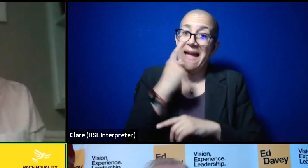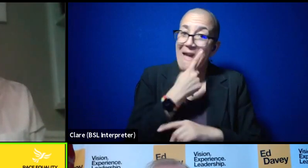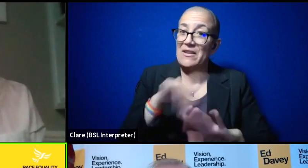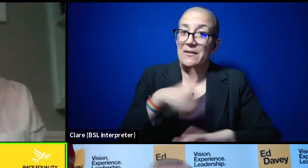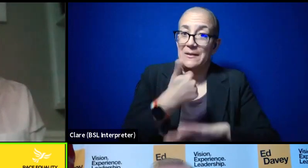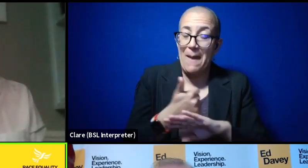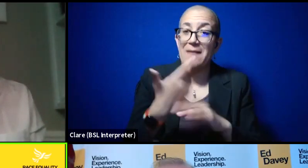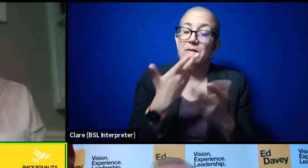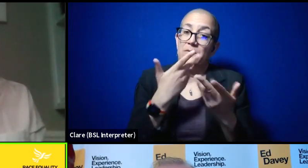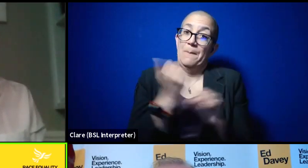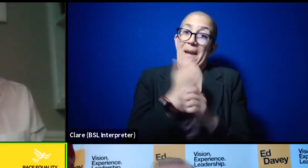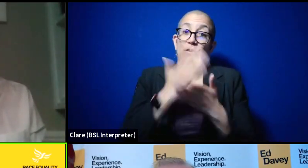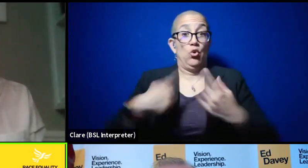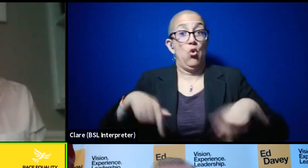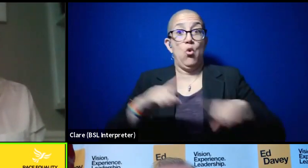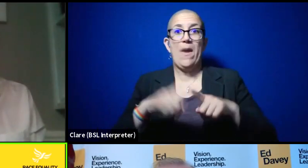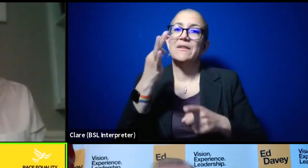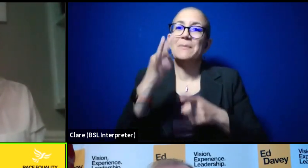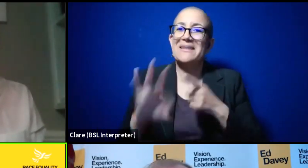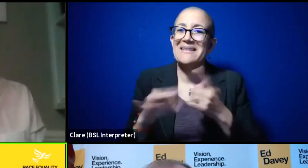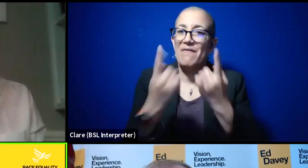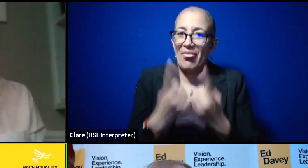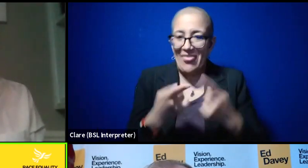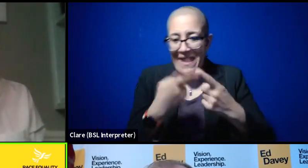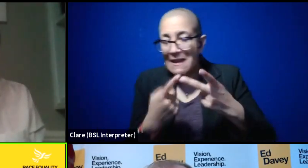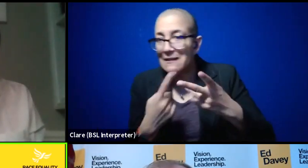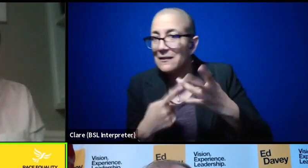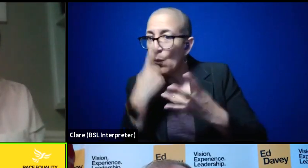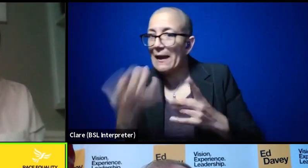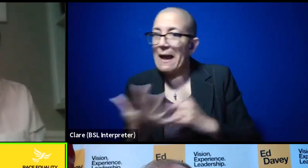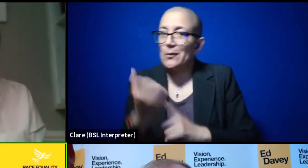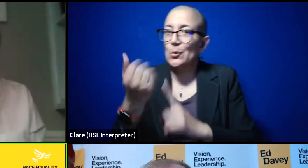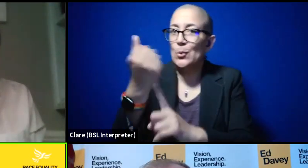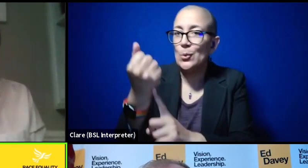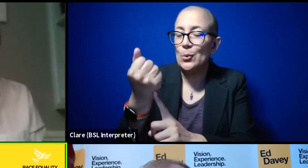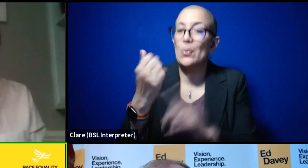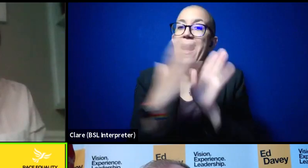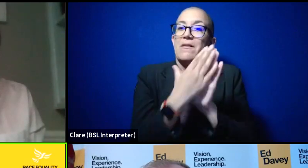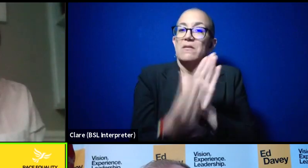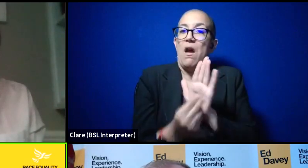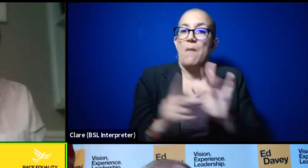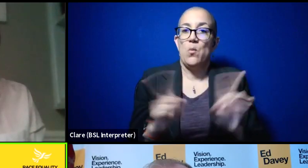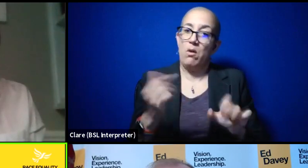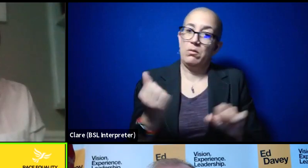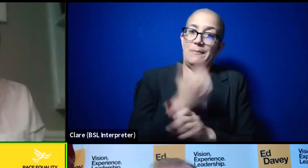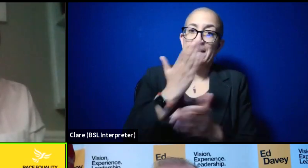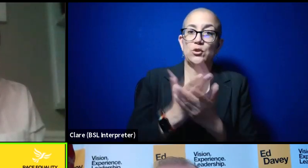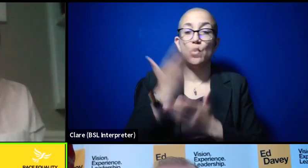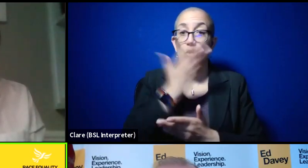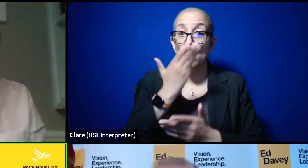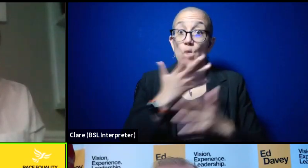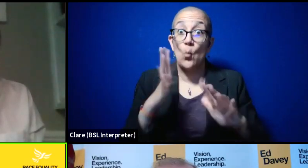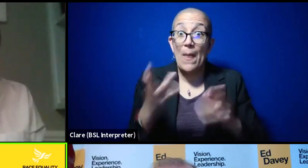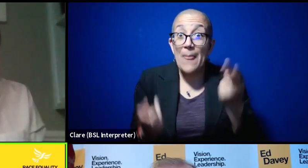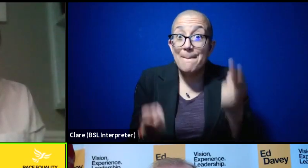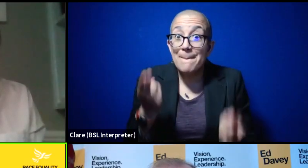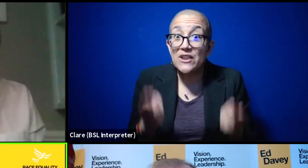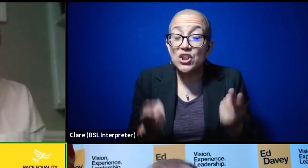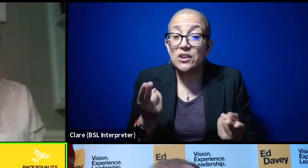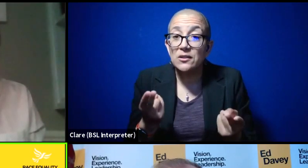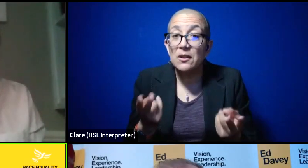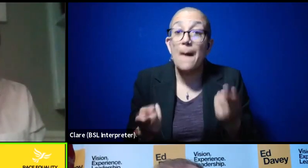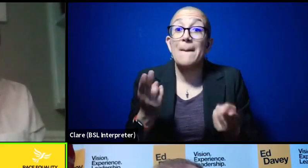have very specific things that we can do. So, for example, ensuring that schools, when they are measured